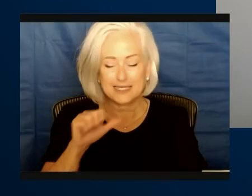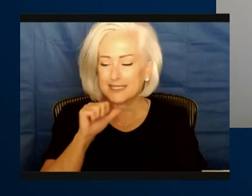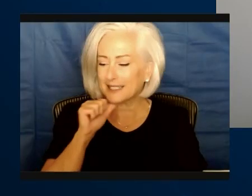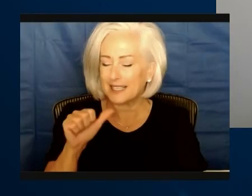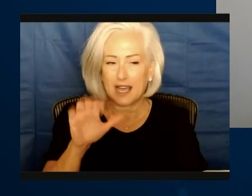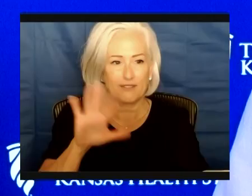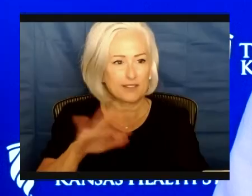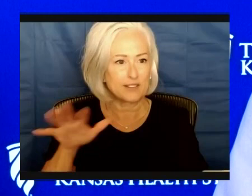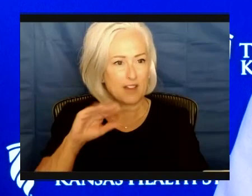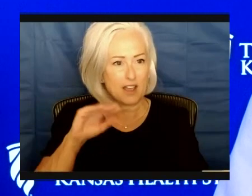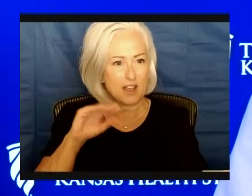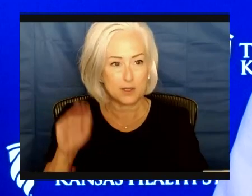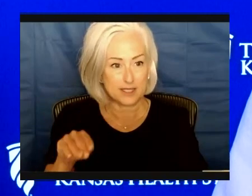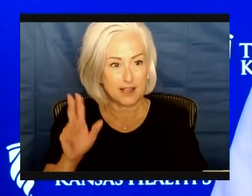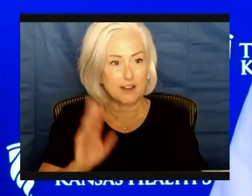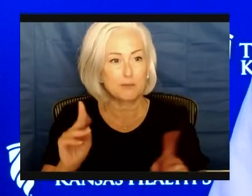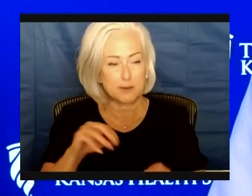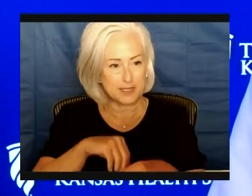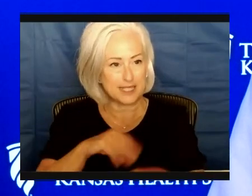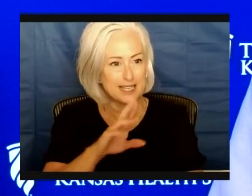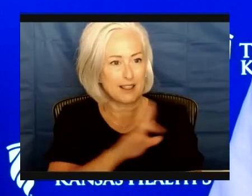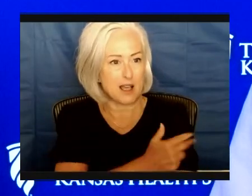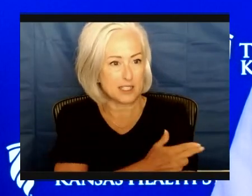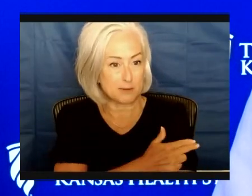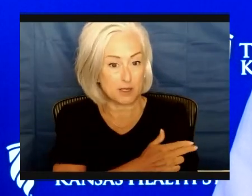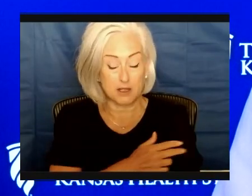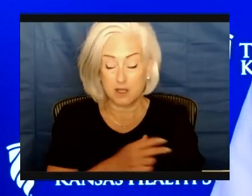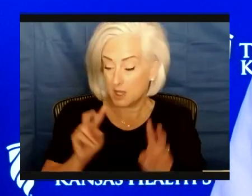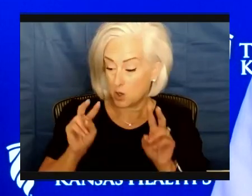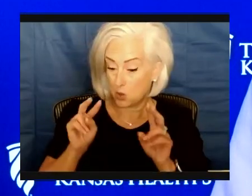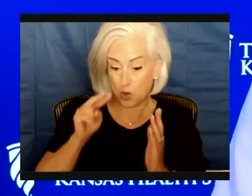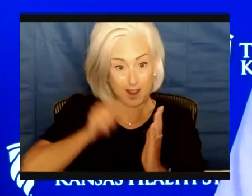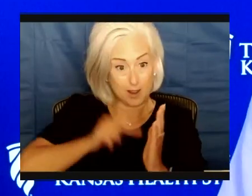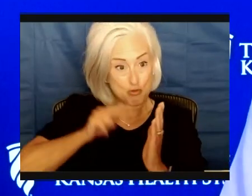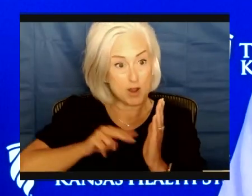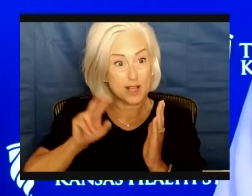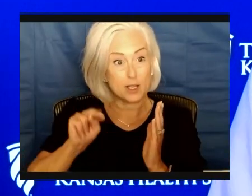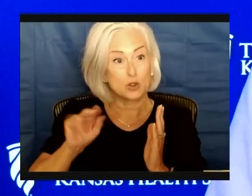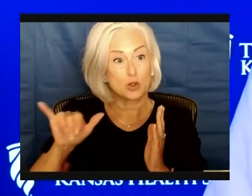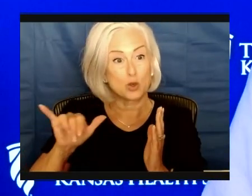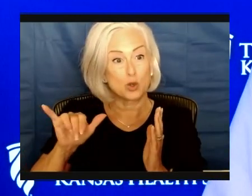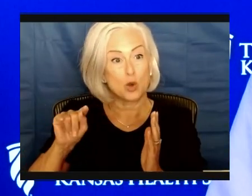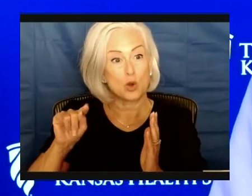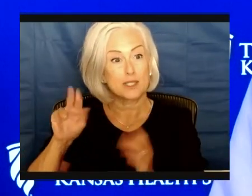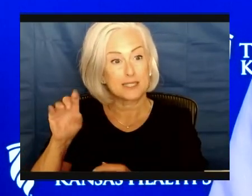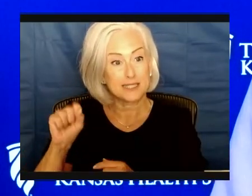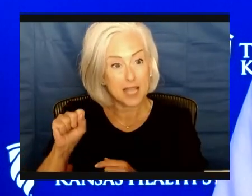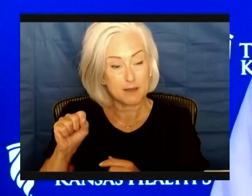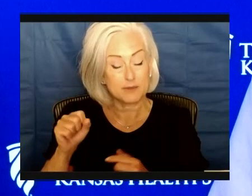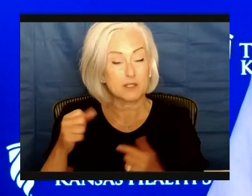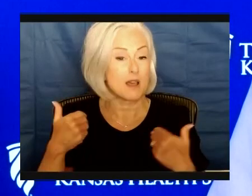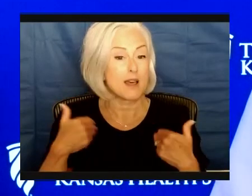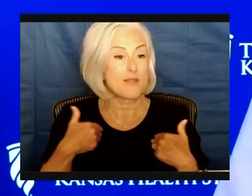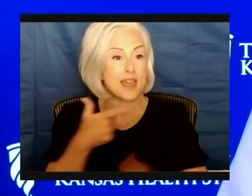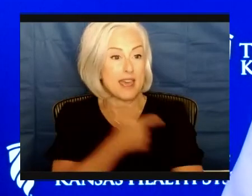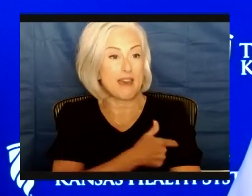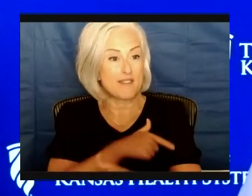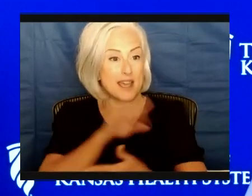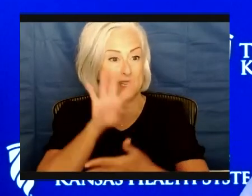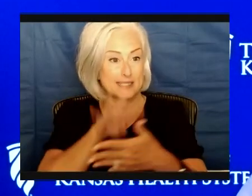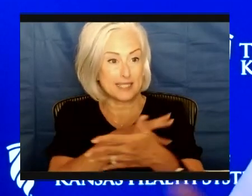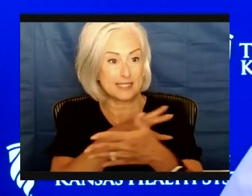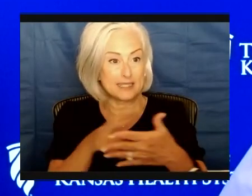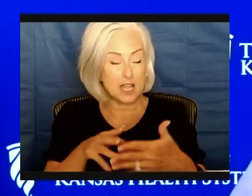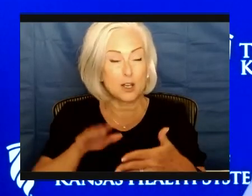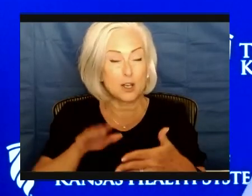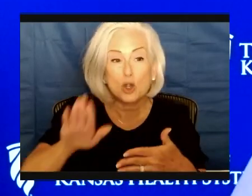looked from the New York Times, they still have a vaccine. They still have those vaccine charts, and your risk of death continues to be